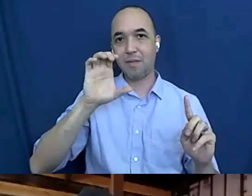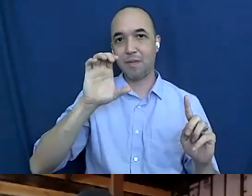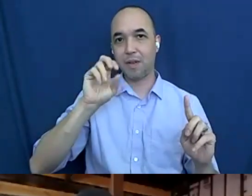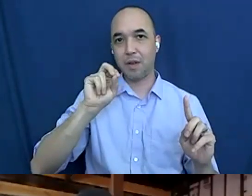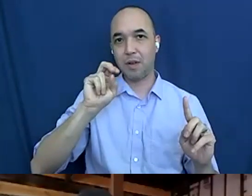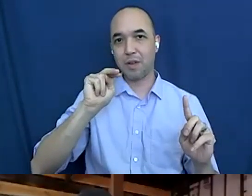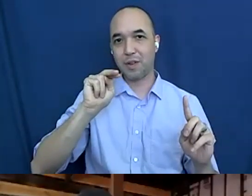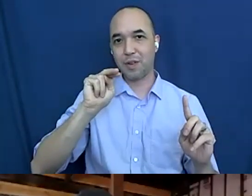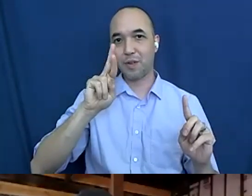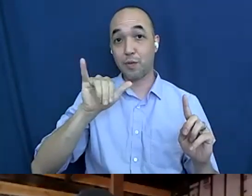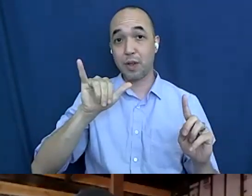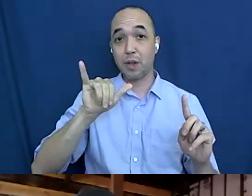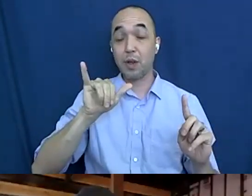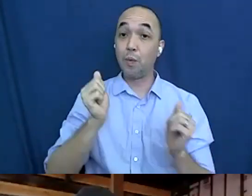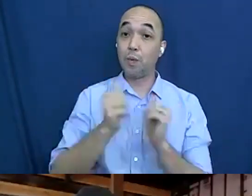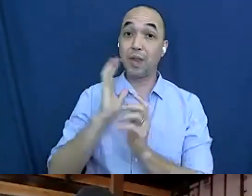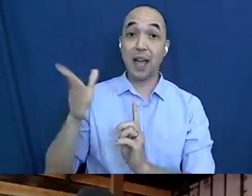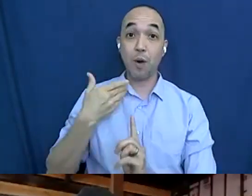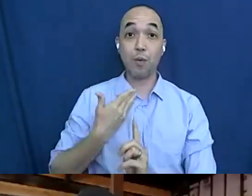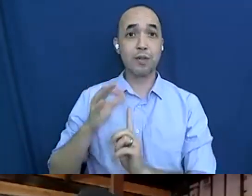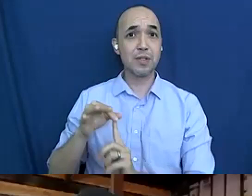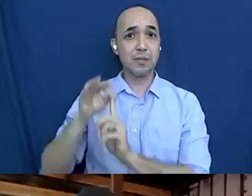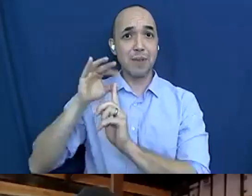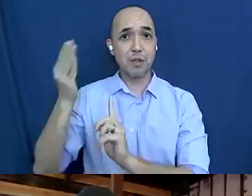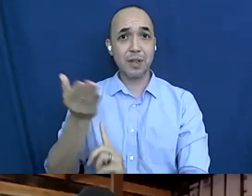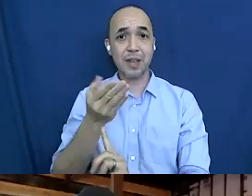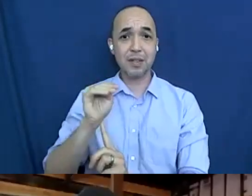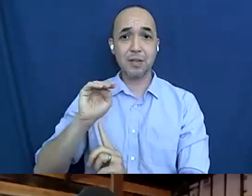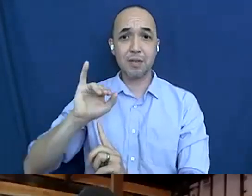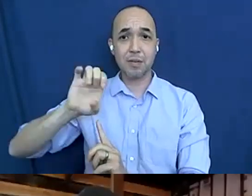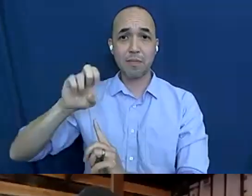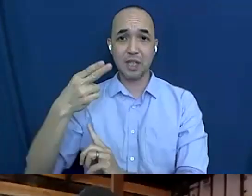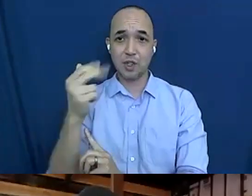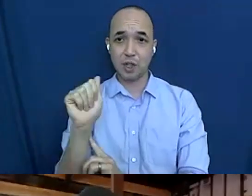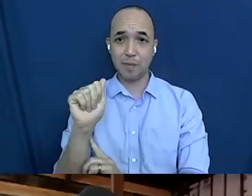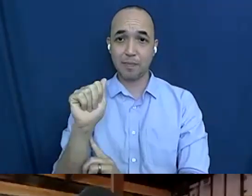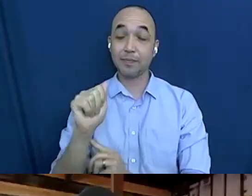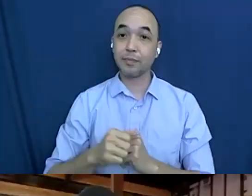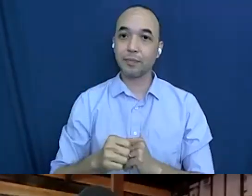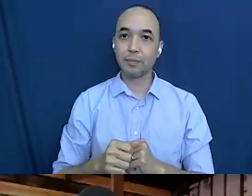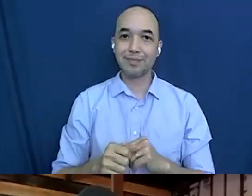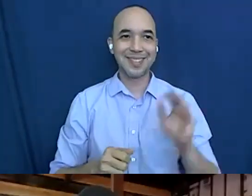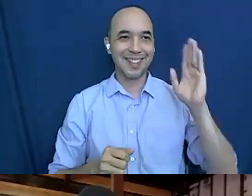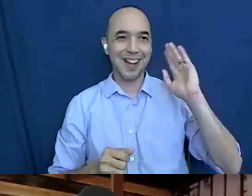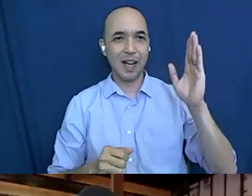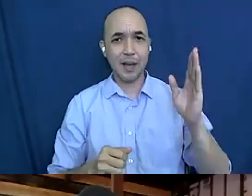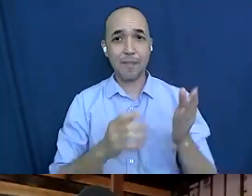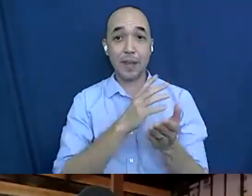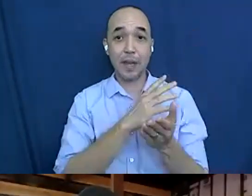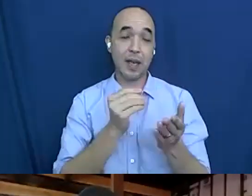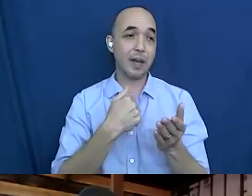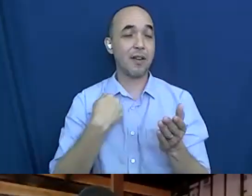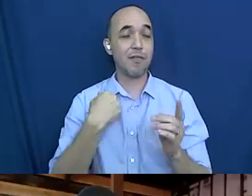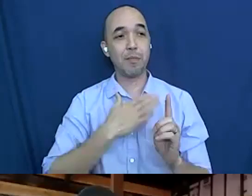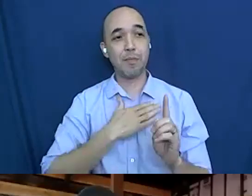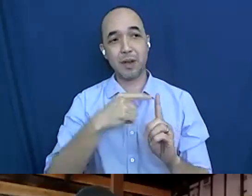guest here, Misha Collins, to join us. Hi, Misha. Hi, and I brought with me my plus two